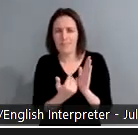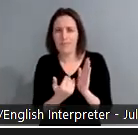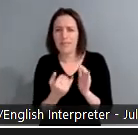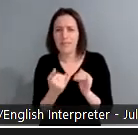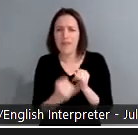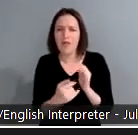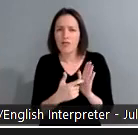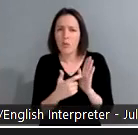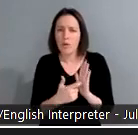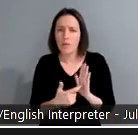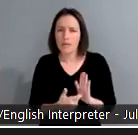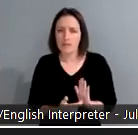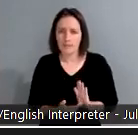slide.